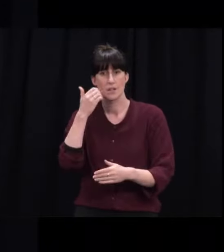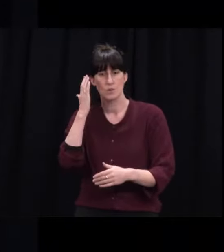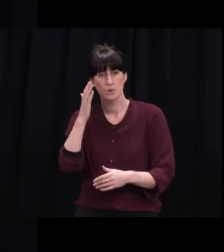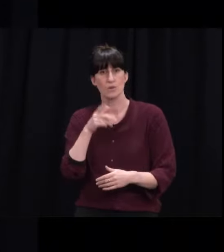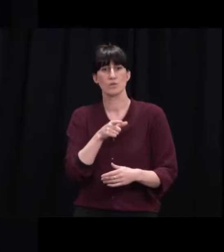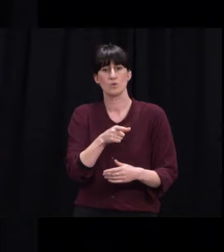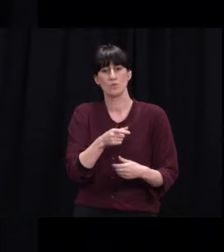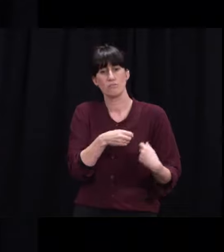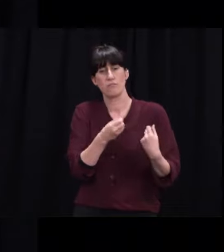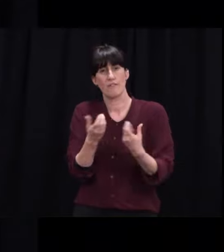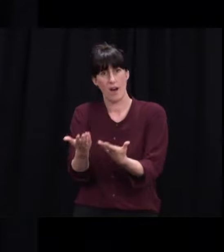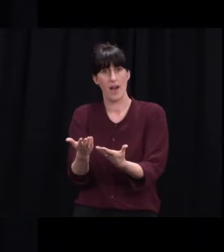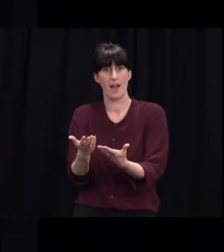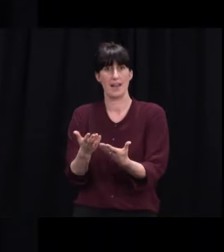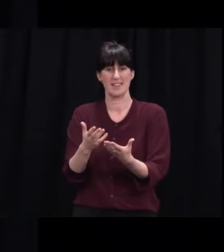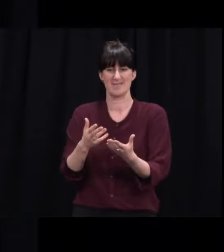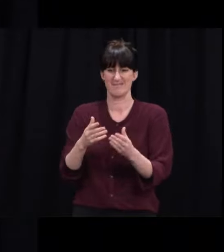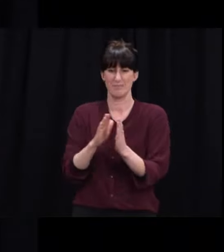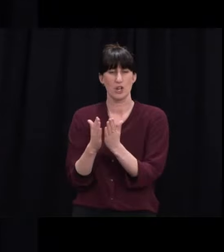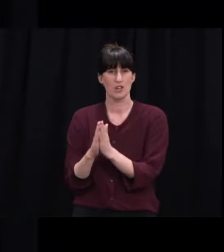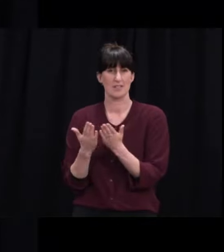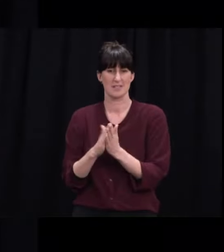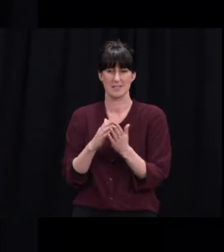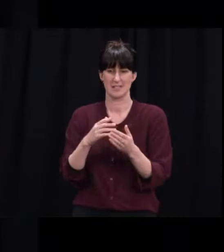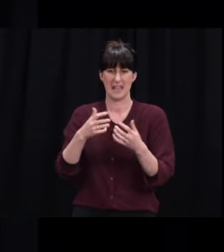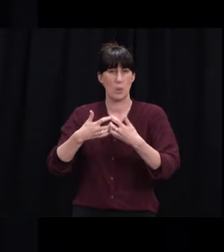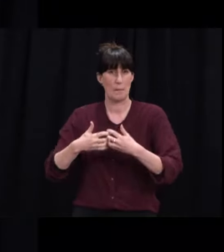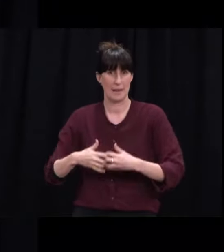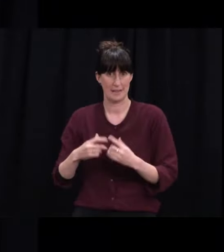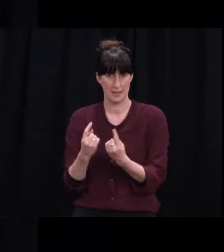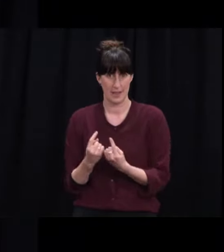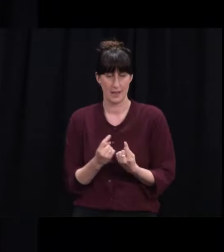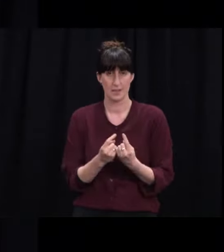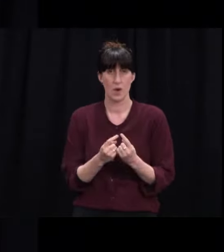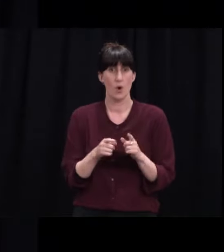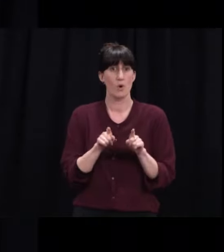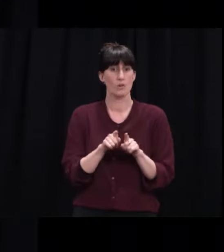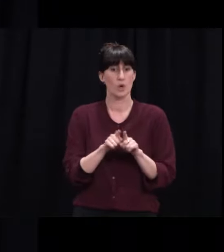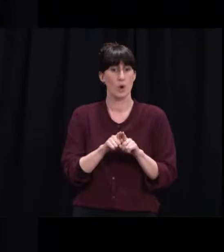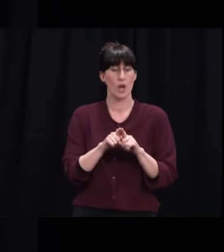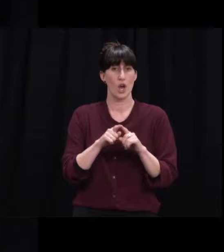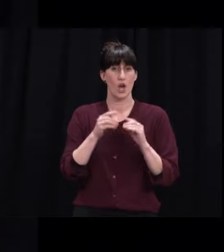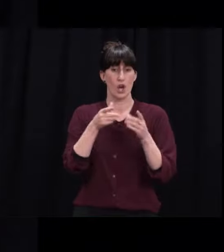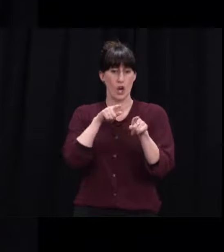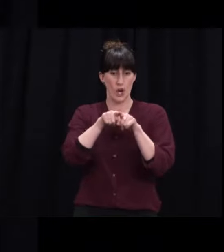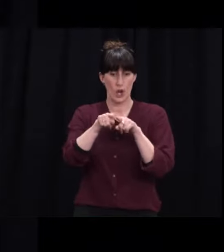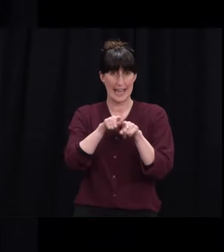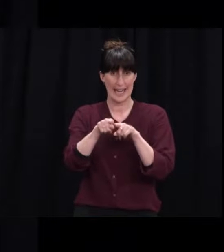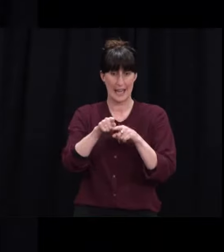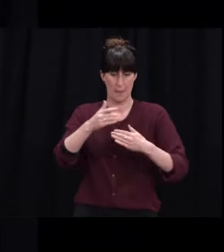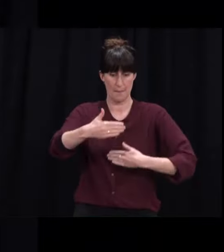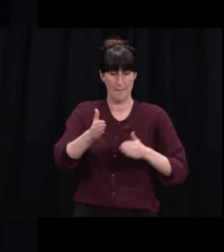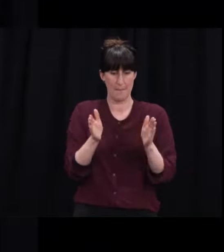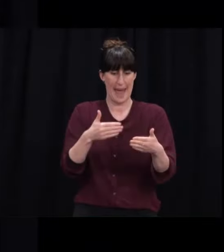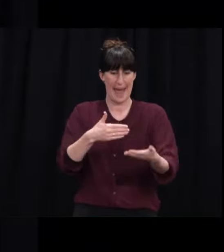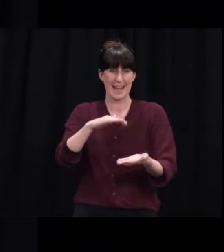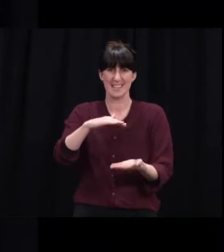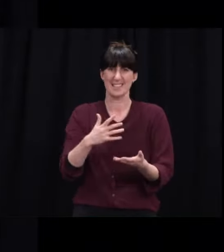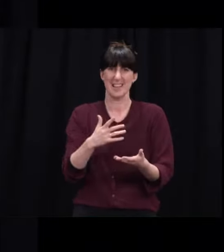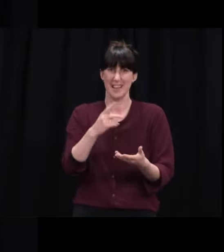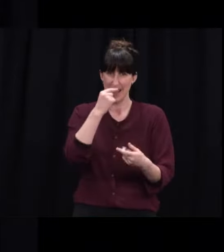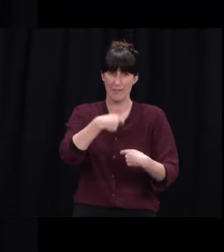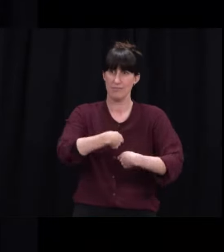people whilst they're learning from home. We're also making sure that learning packs are available centrally where schools are unable to produce them